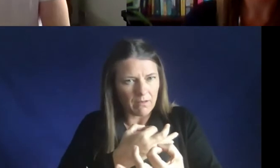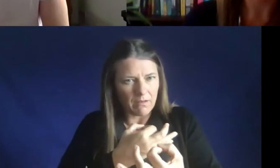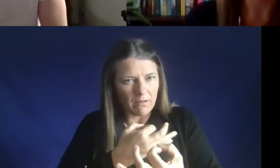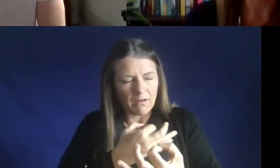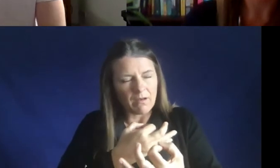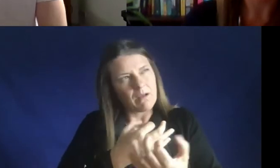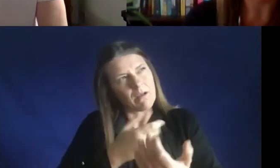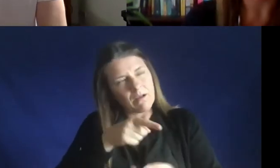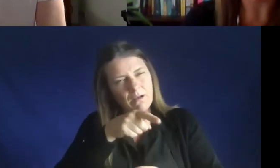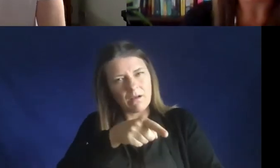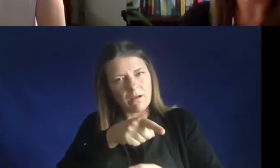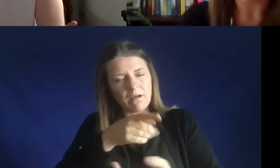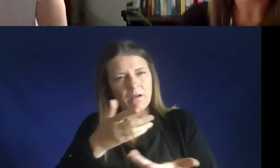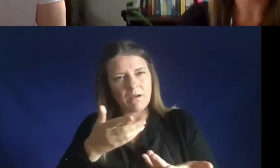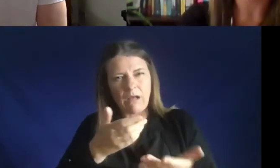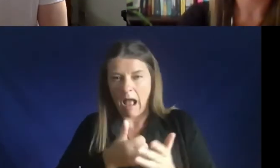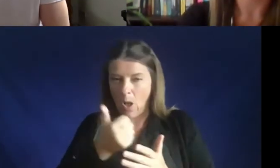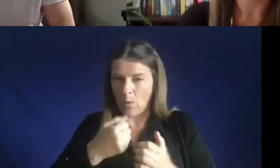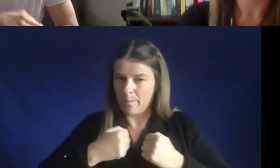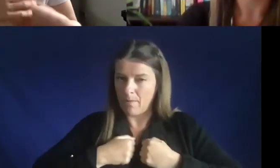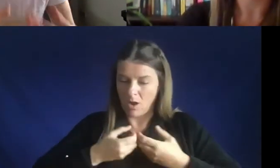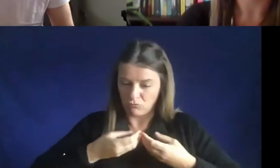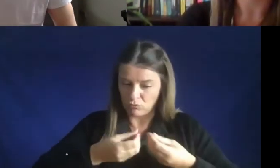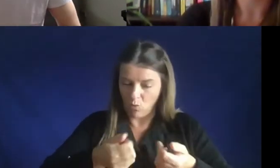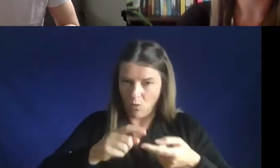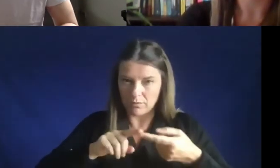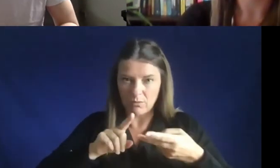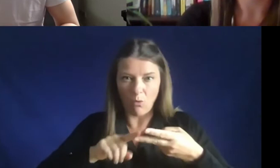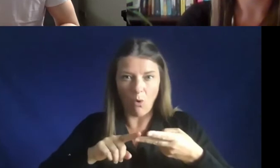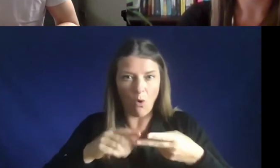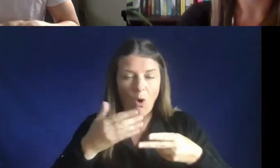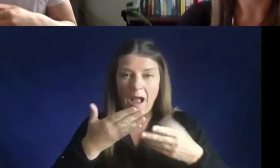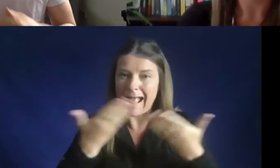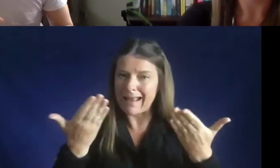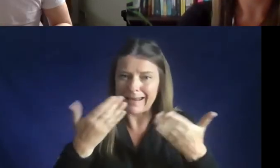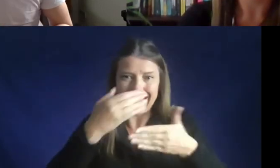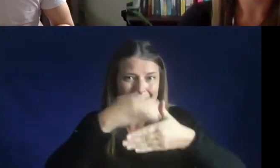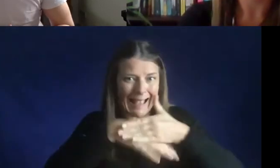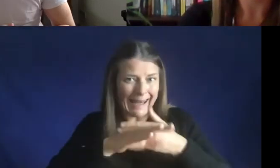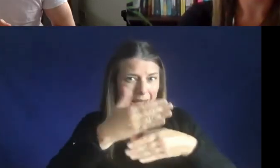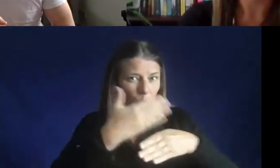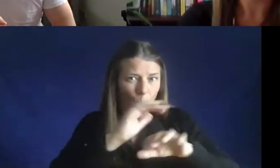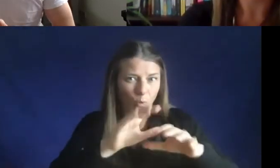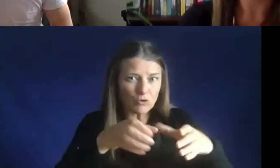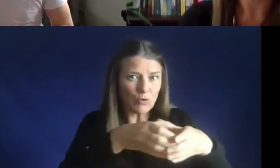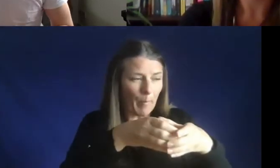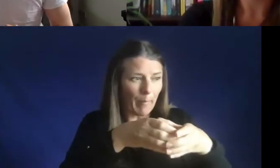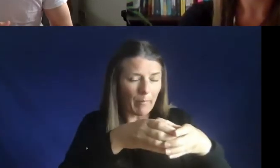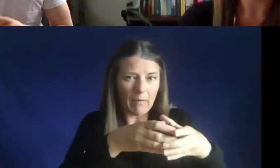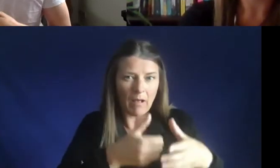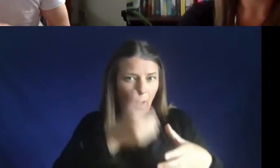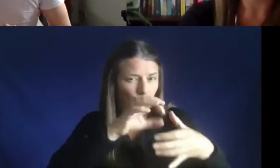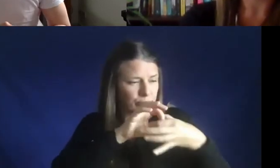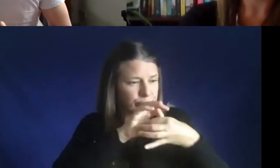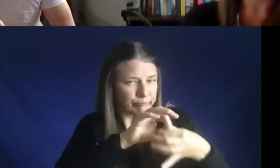the way that this resource and like workshops and art that goes in interacts with prisoners. And so